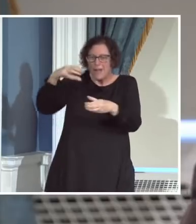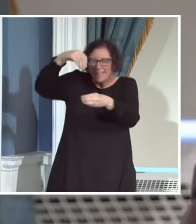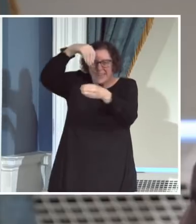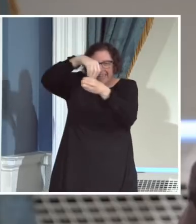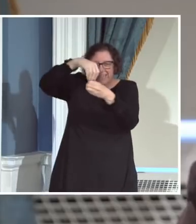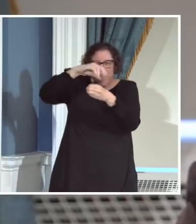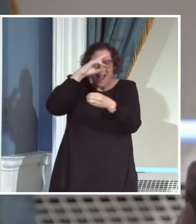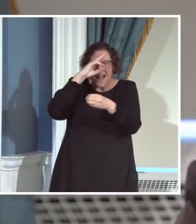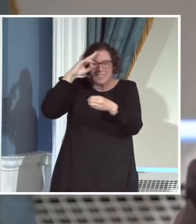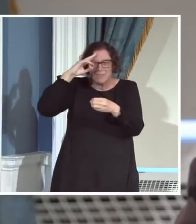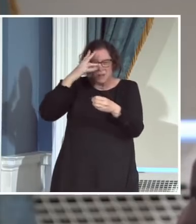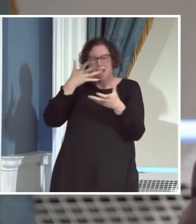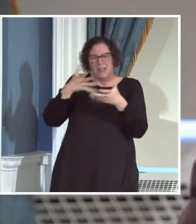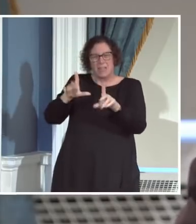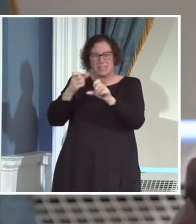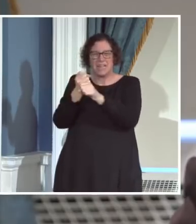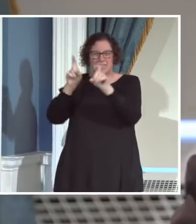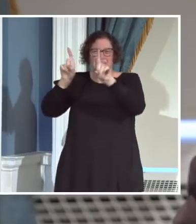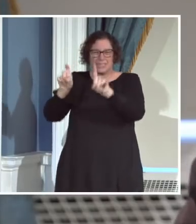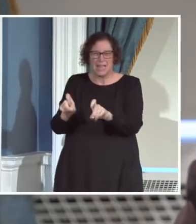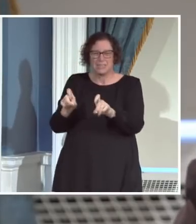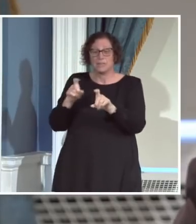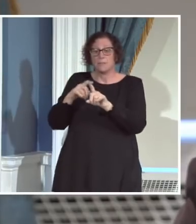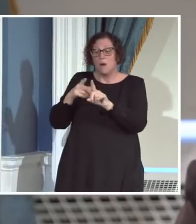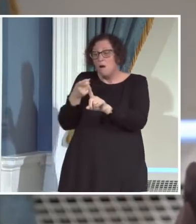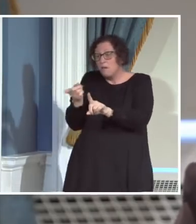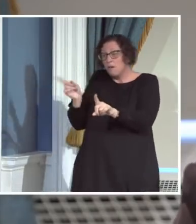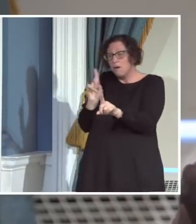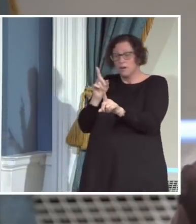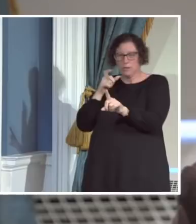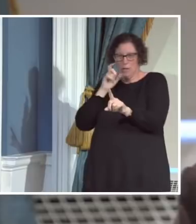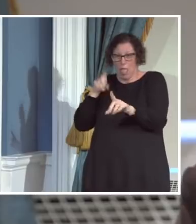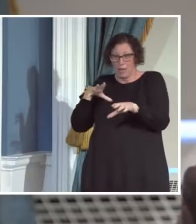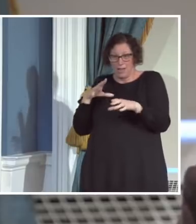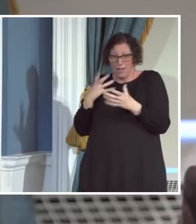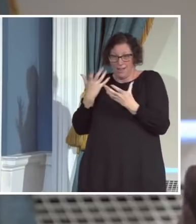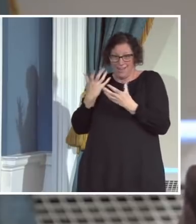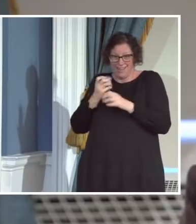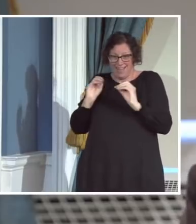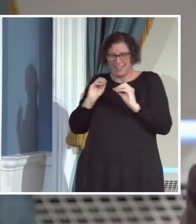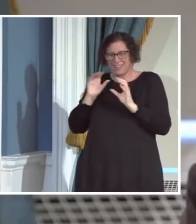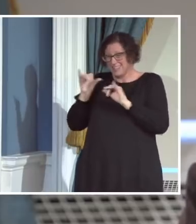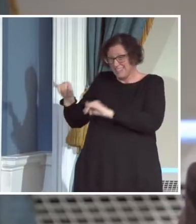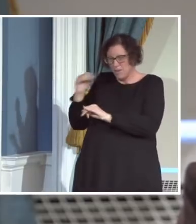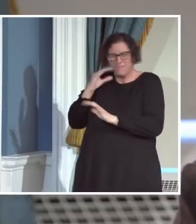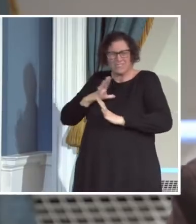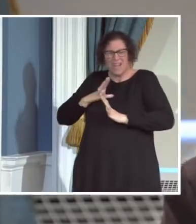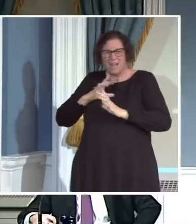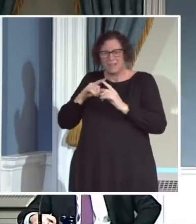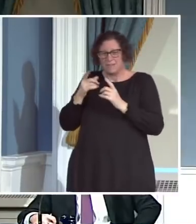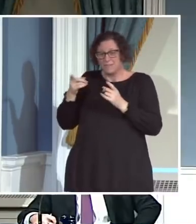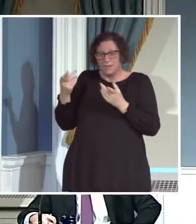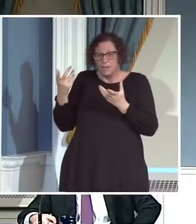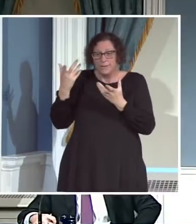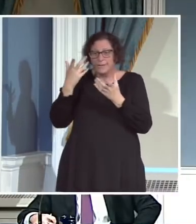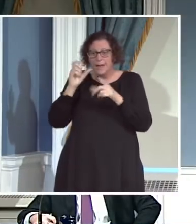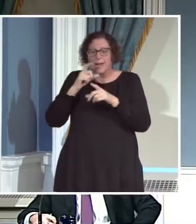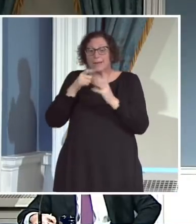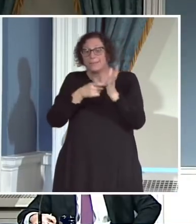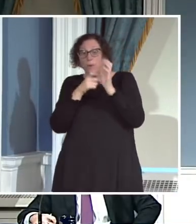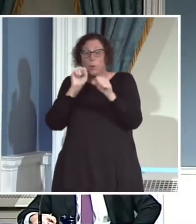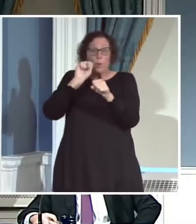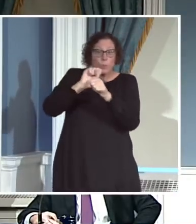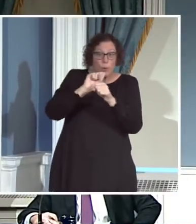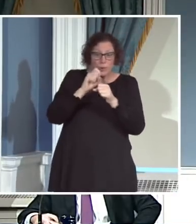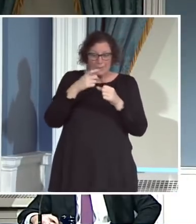more people being out and communicating in ways that could cause transmission of the virus. Yoav from the